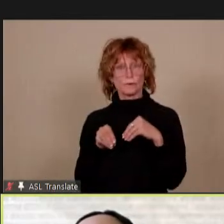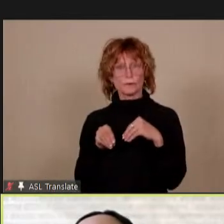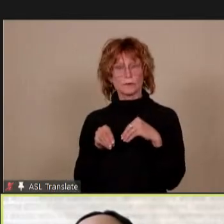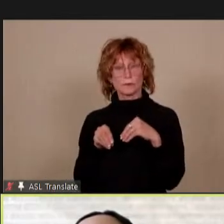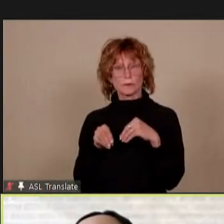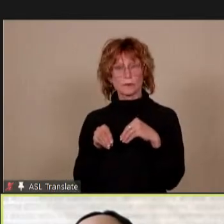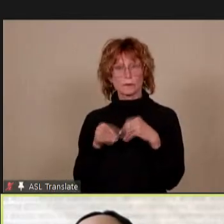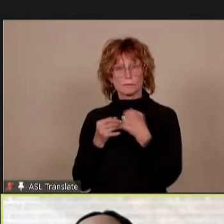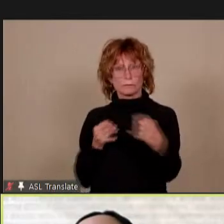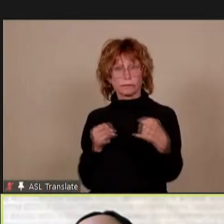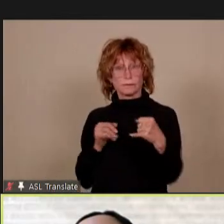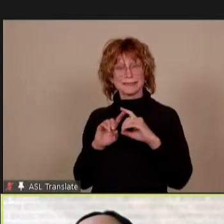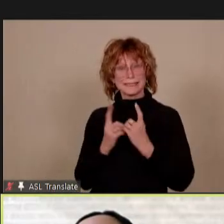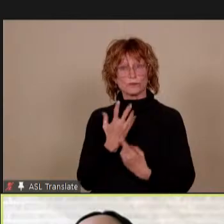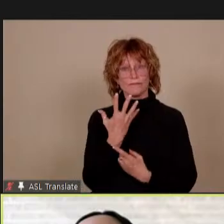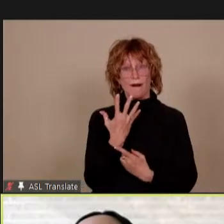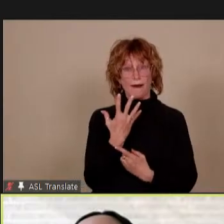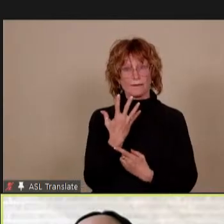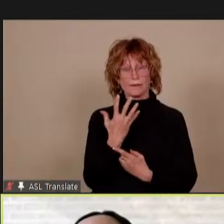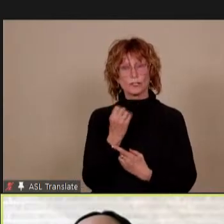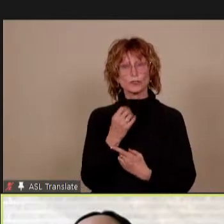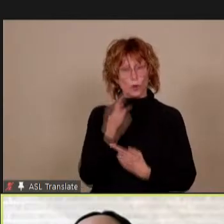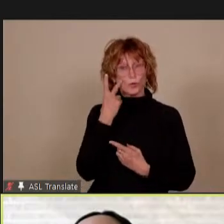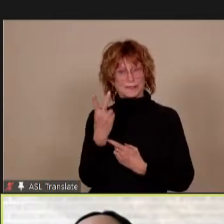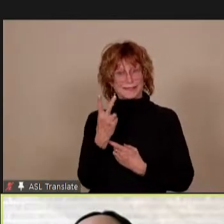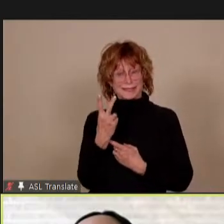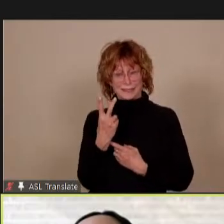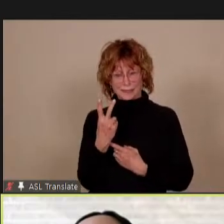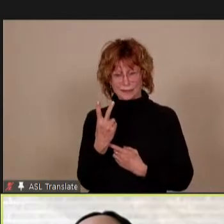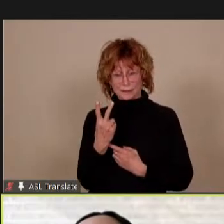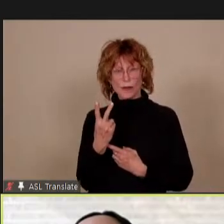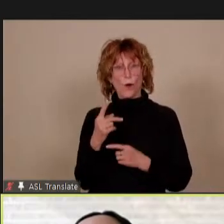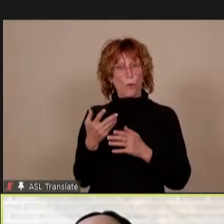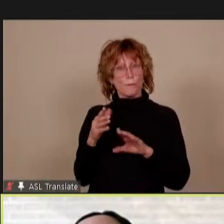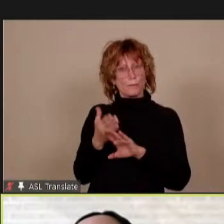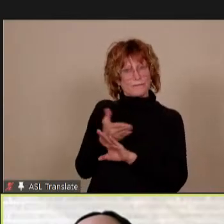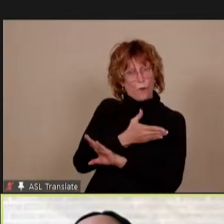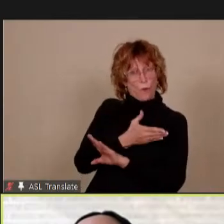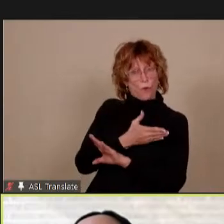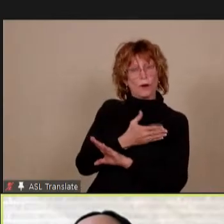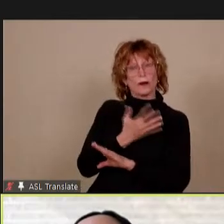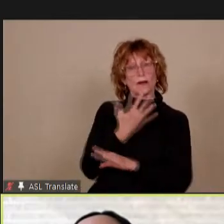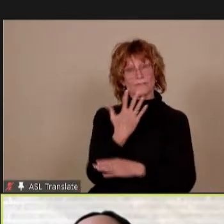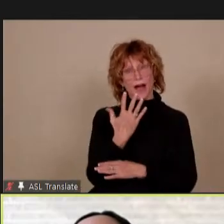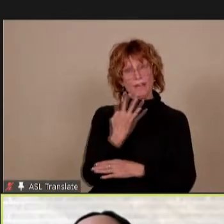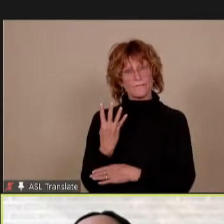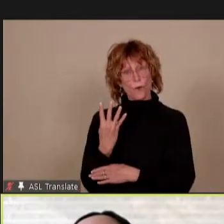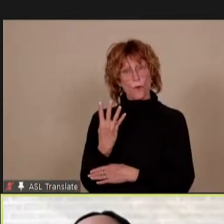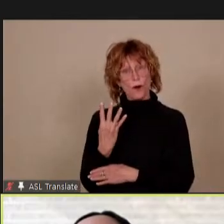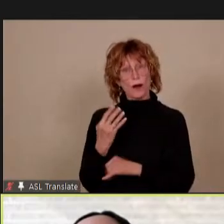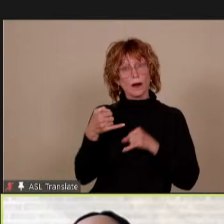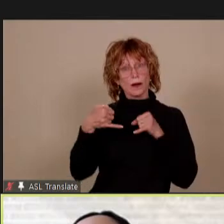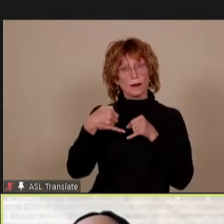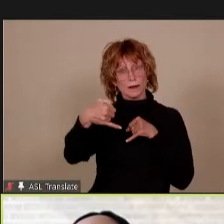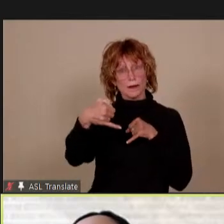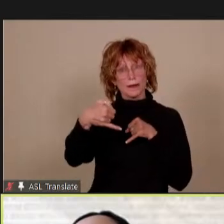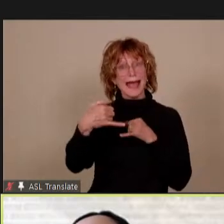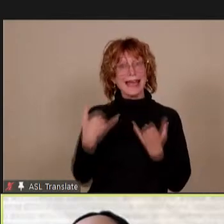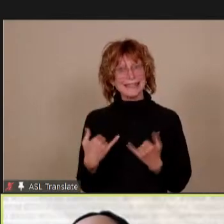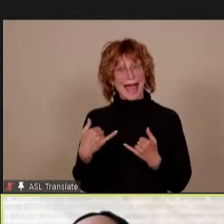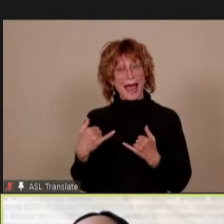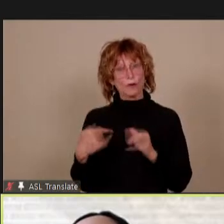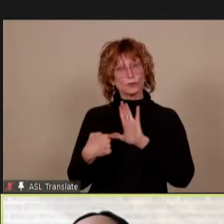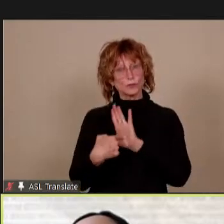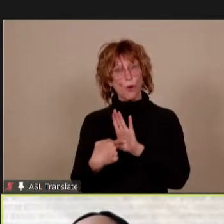you'll see the existing area over here between 5 and 4. And when I click on the option